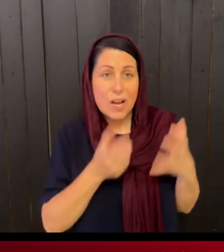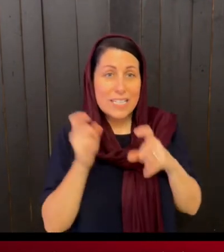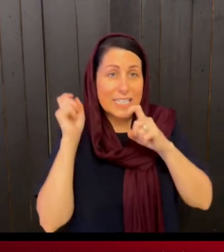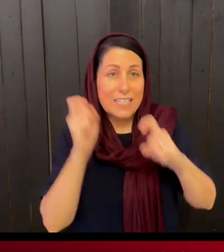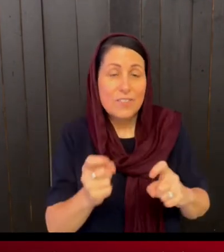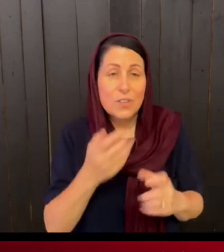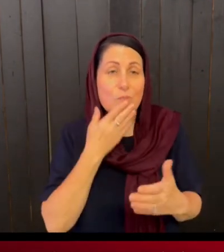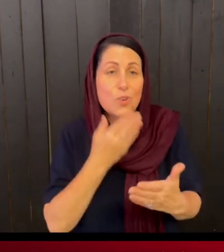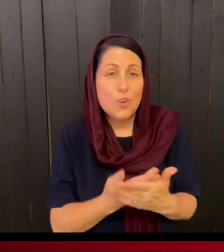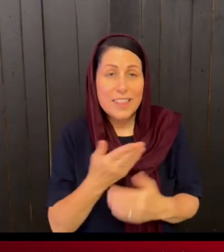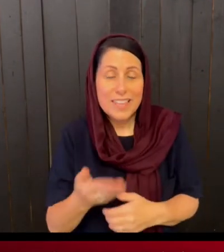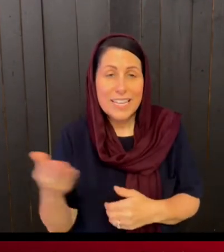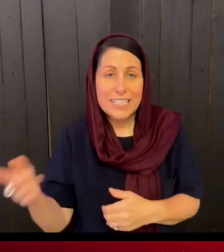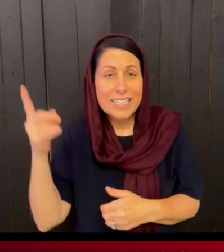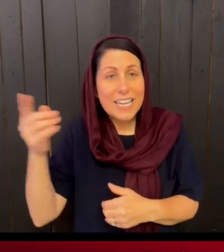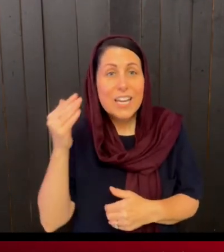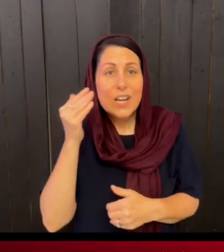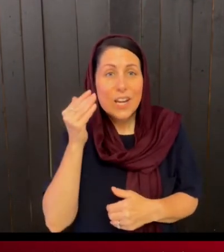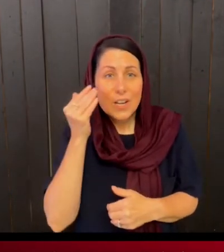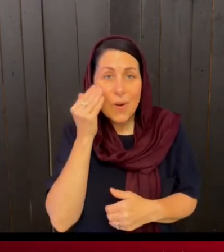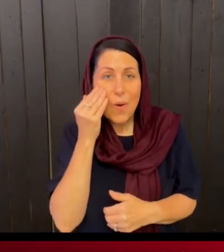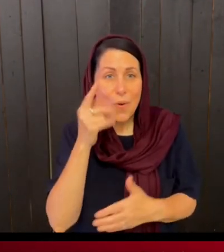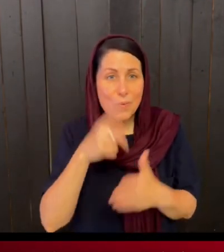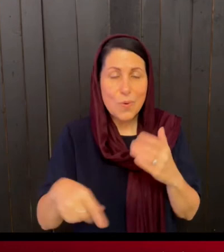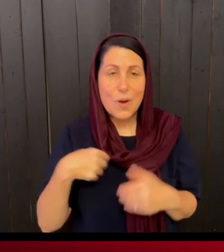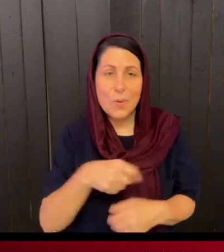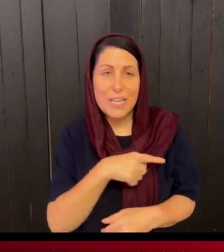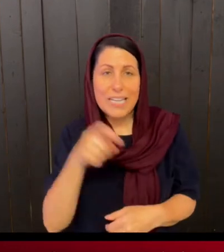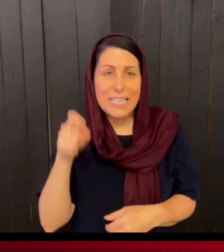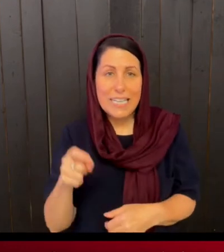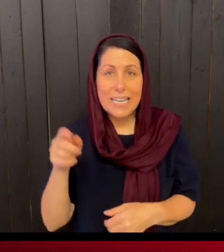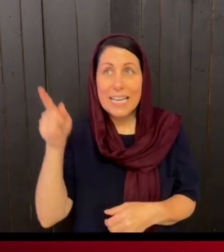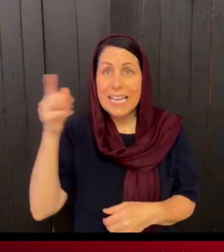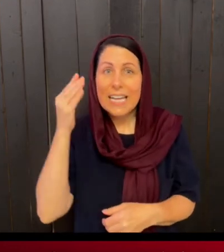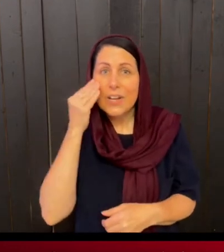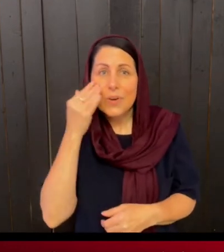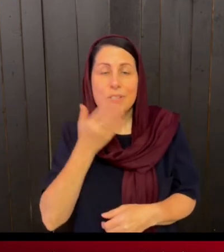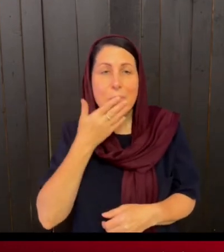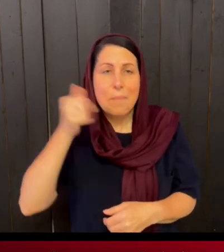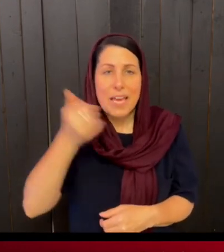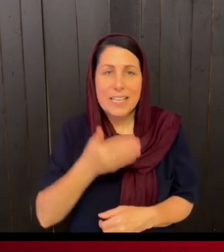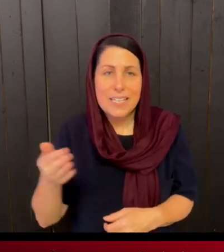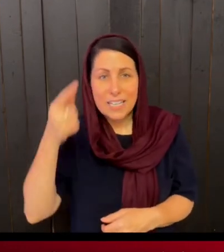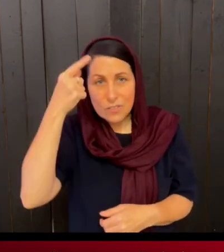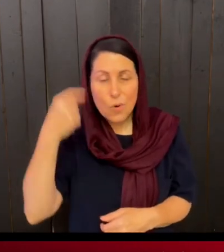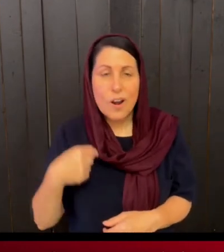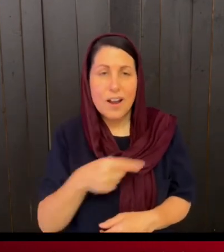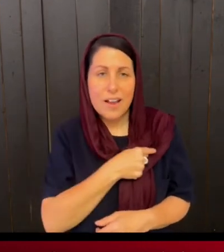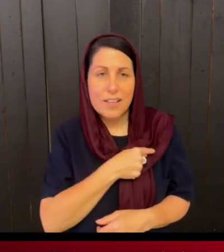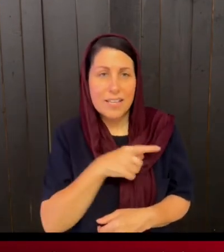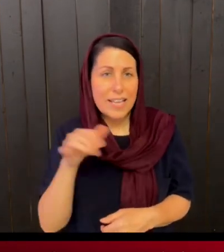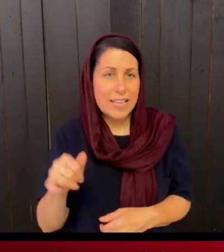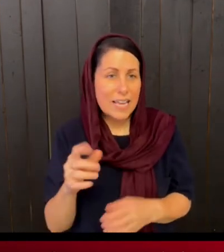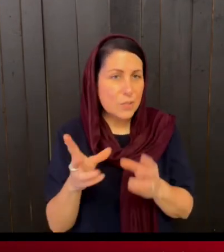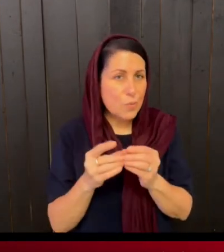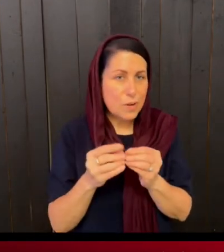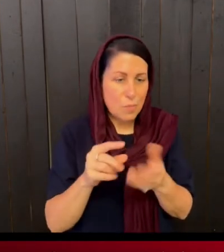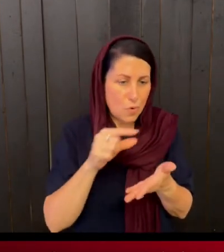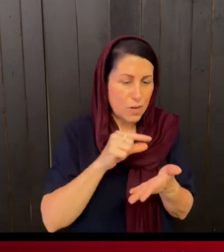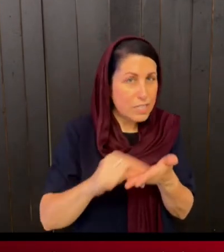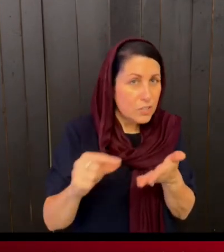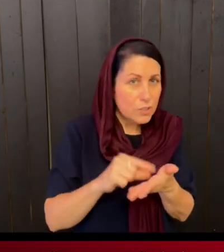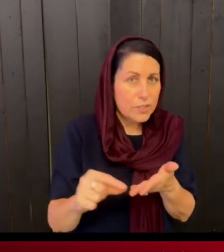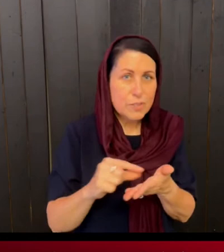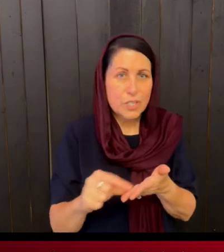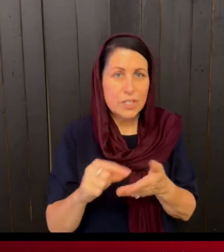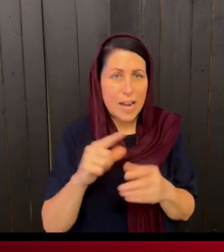knows what we need, and he knows what are the best things for us. And so that's just another scripture that